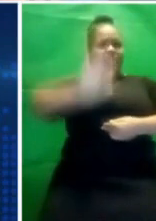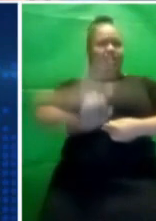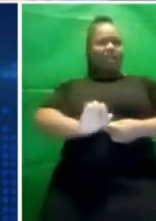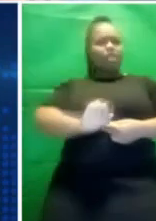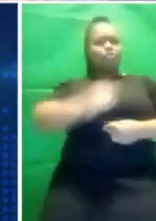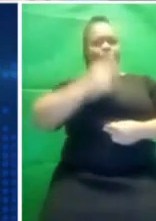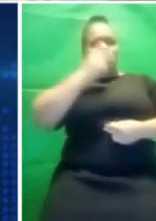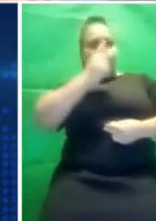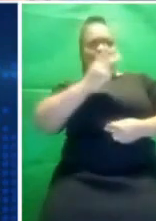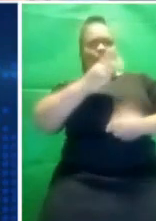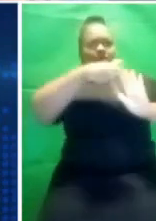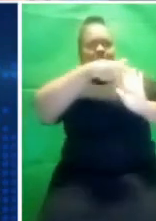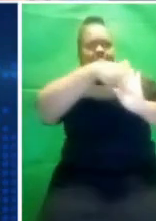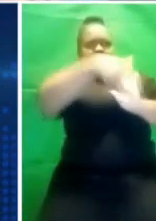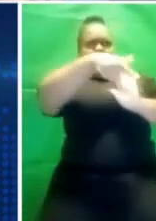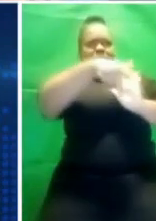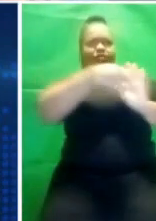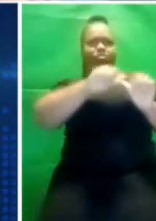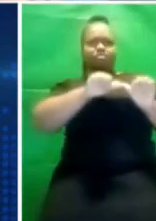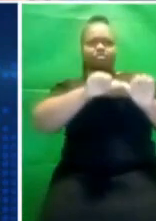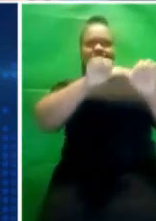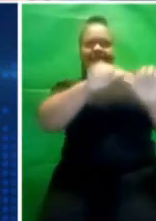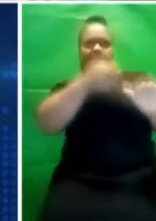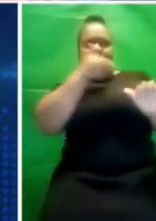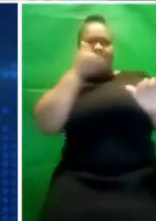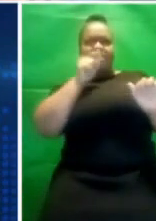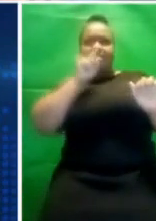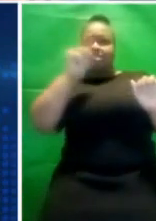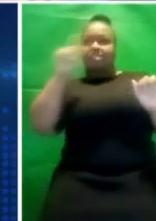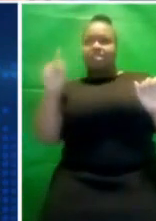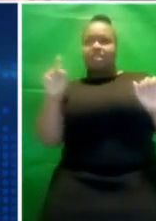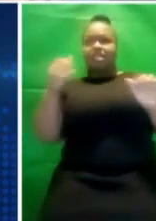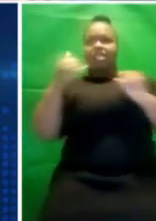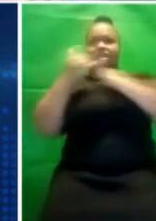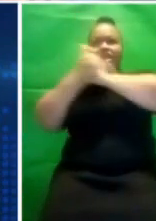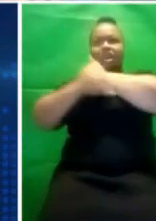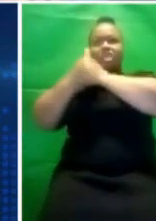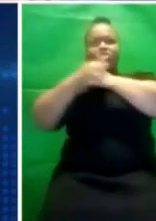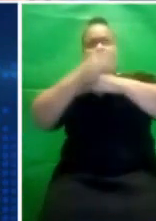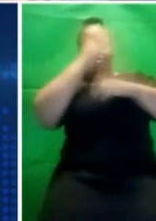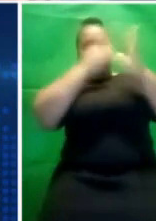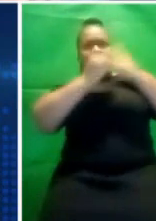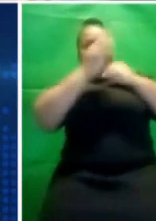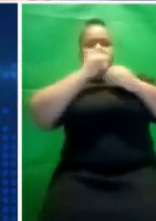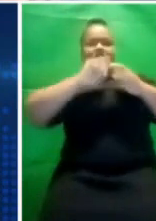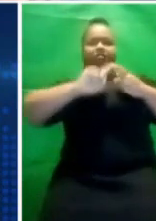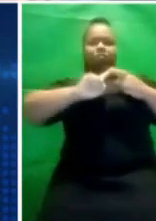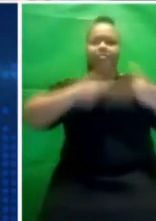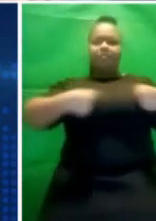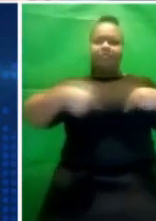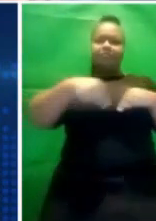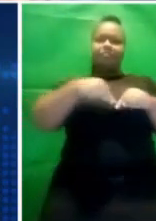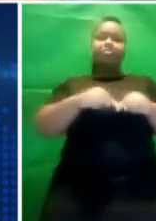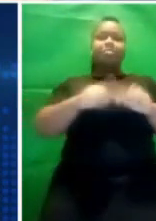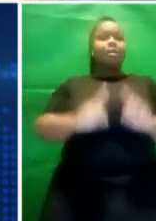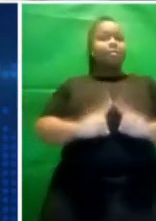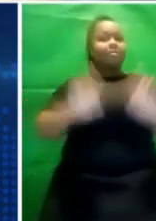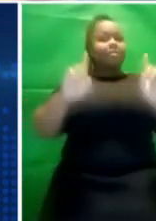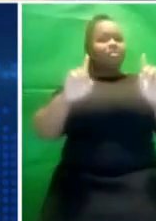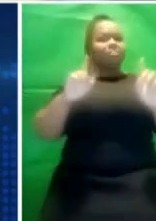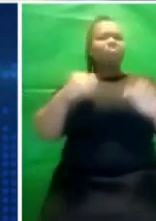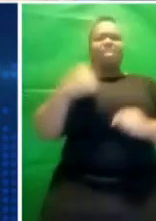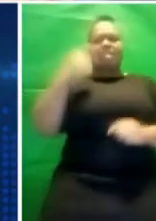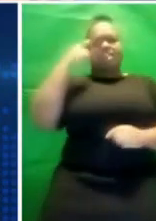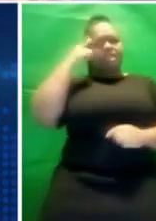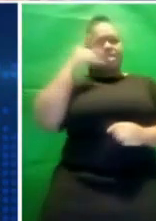adopt so that they can follow suit as well. So I think important also that this is not going to guarantee that all